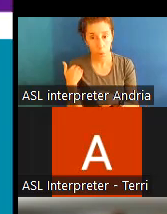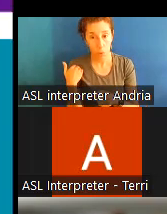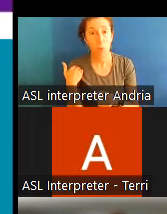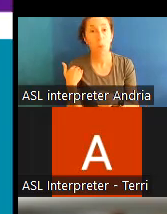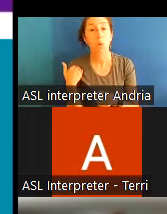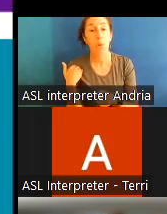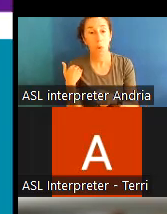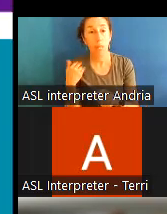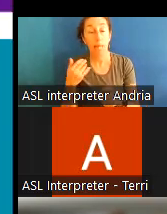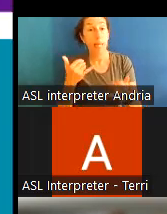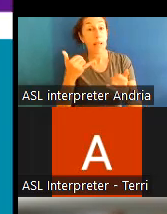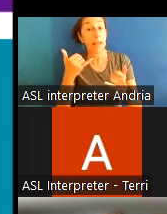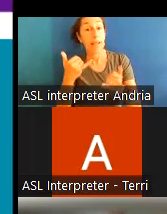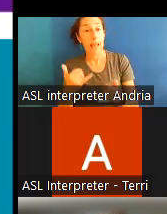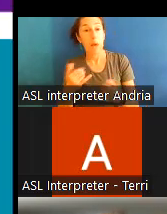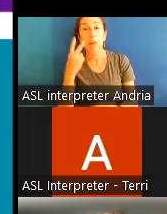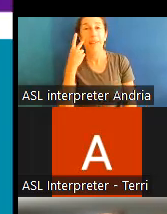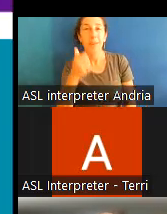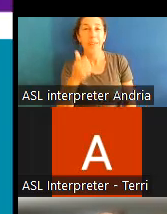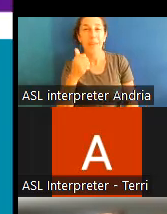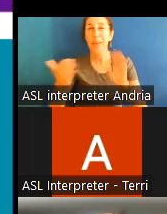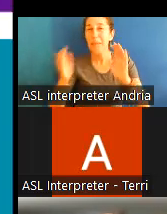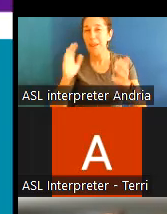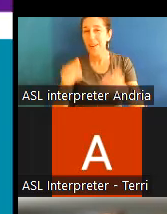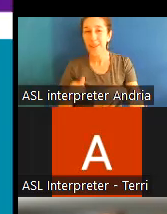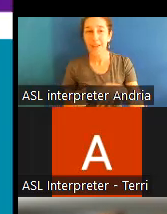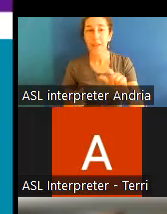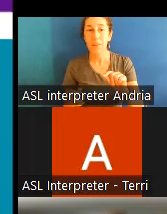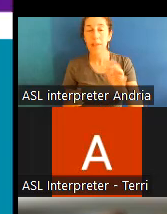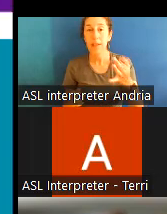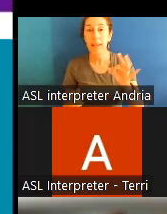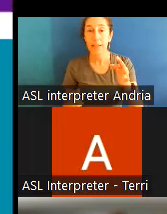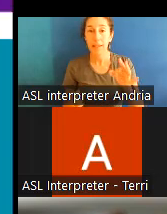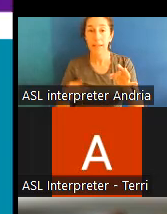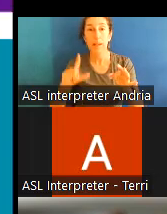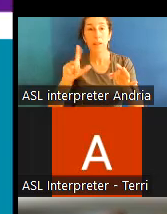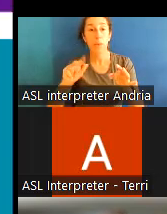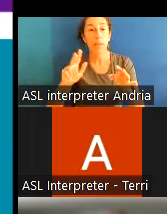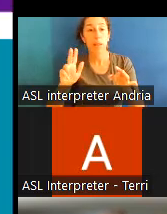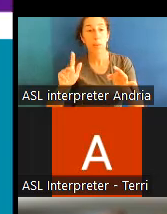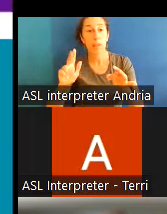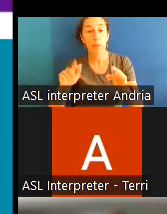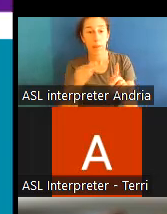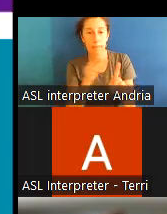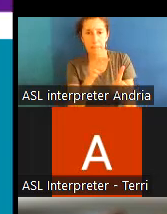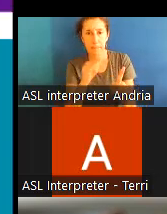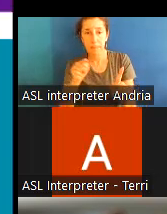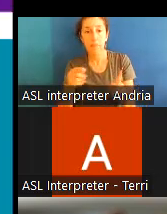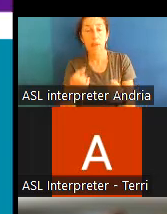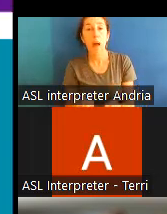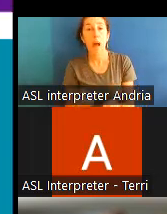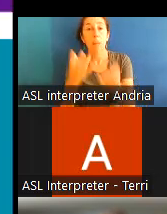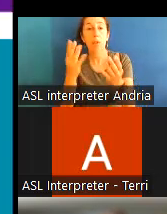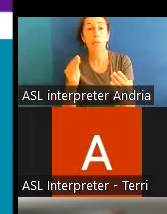see exactly the comparison. Total contacts up by 39.6%. Received services up